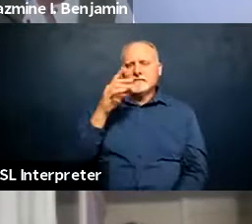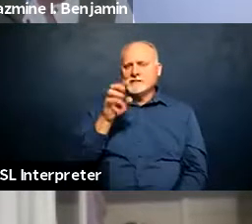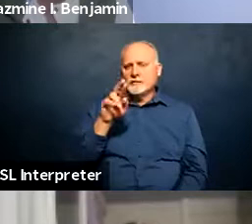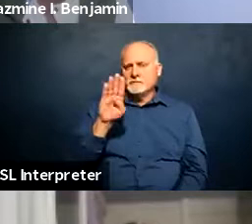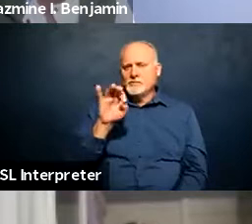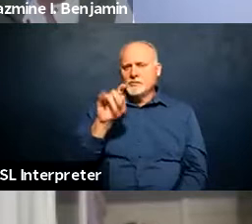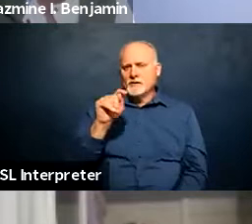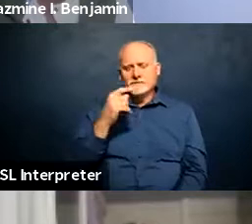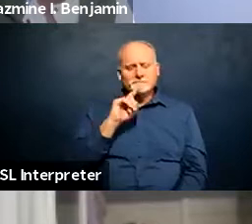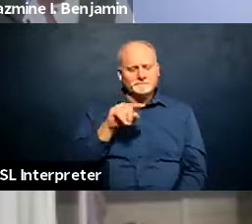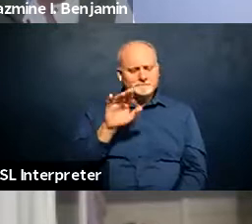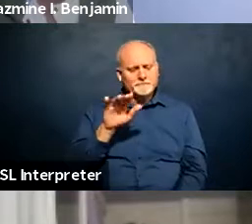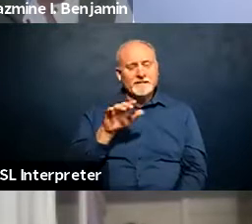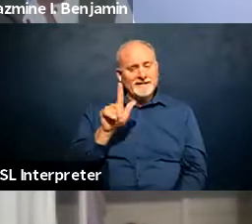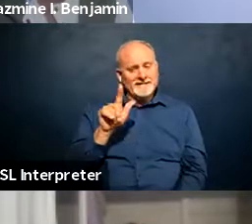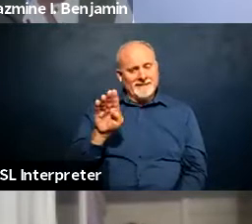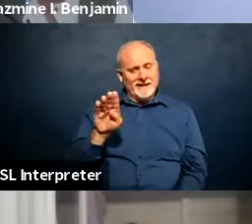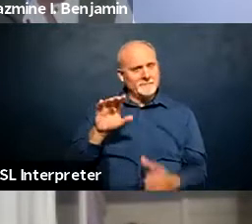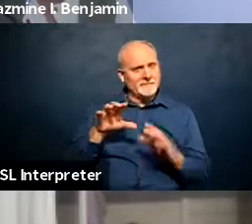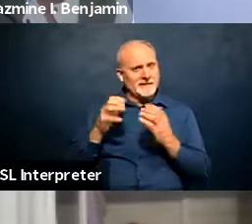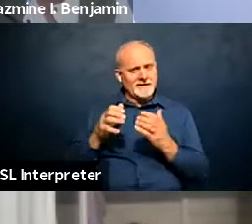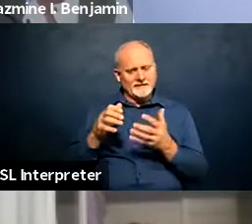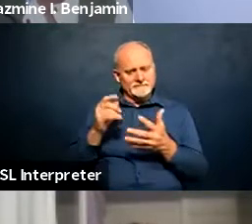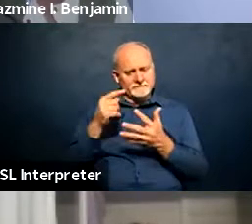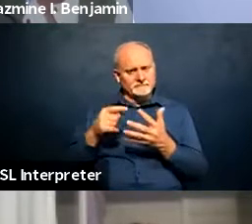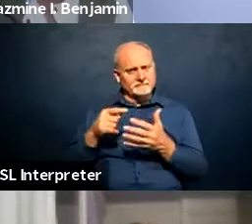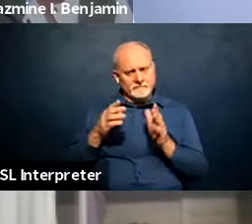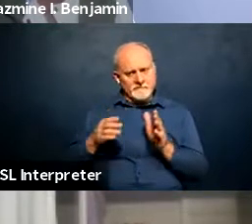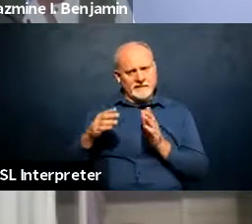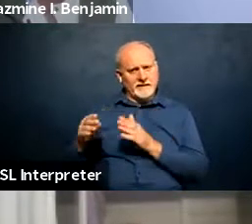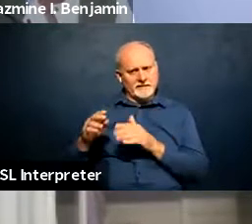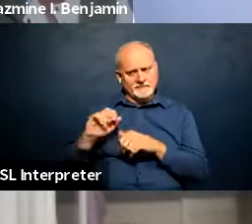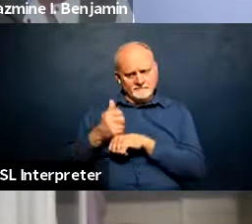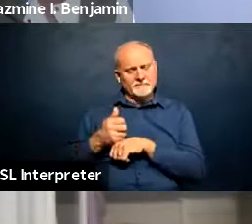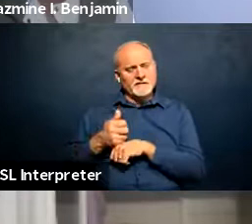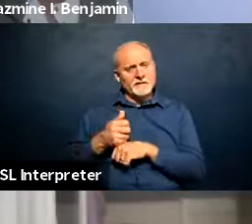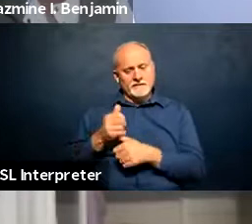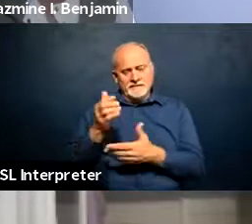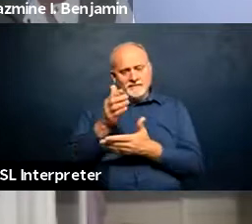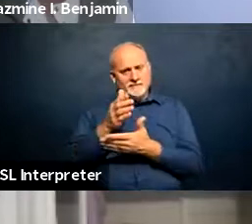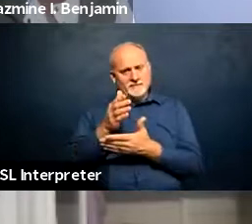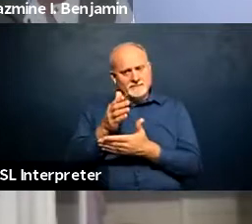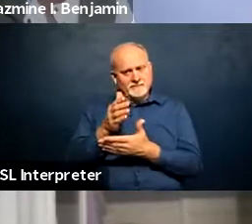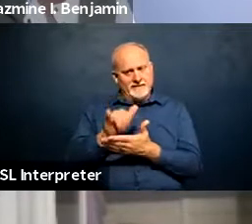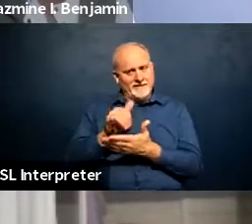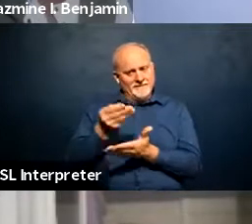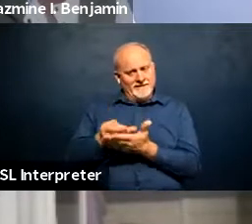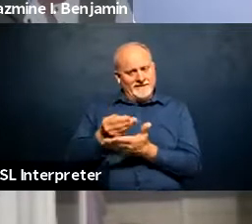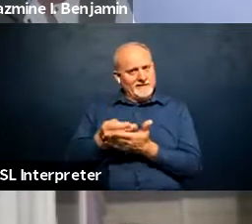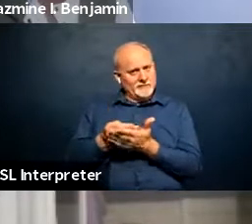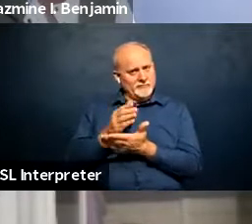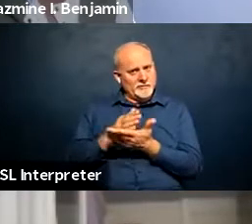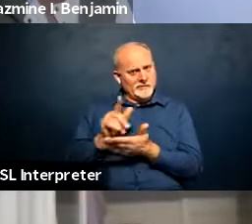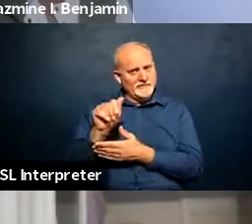into putting together a lab class, a lot of the actual pieces that contribute to the financial part of